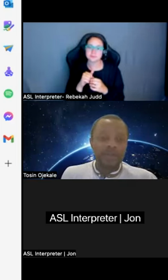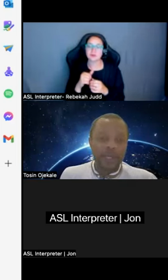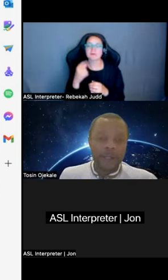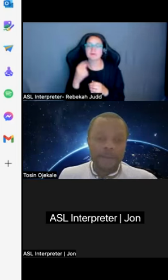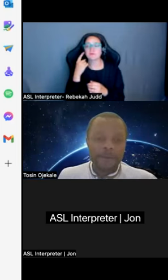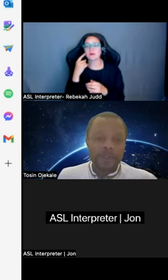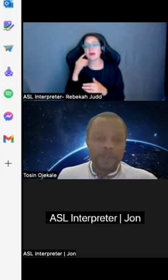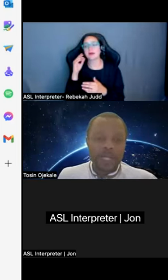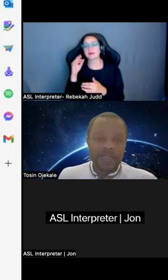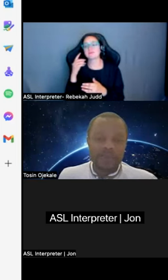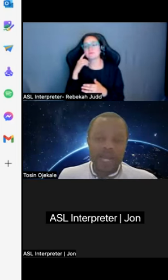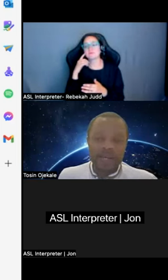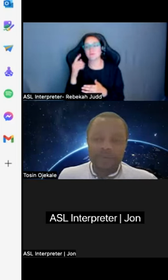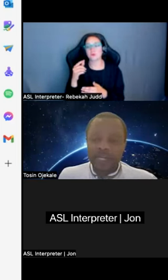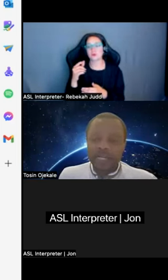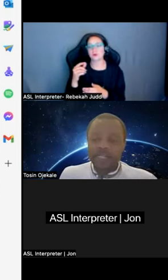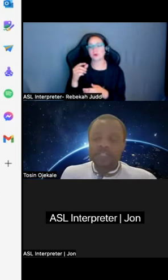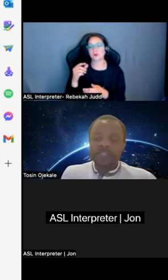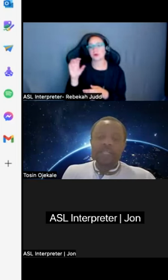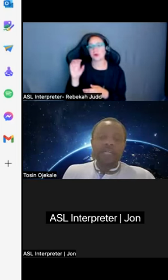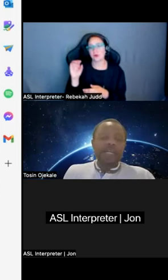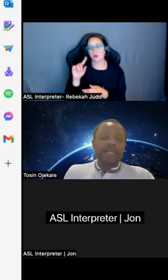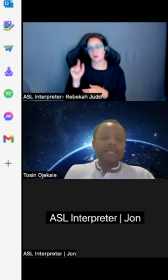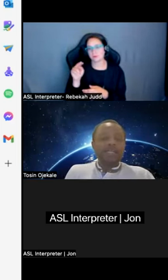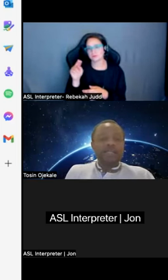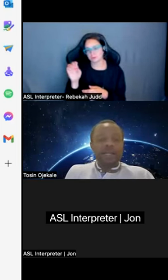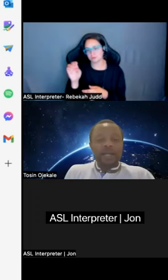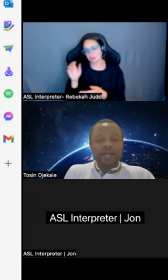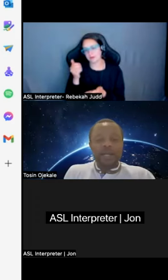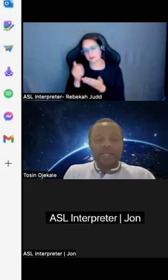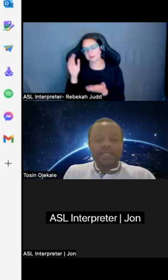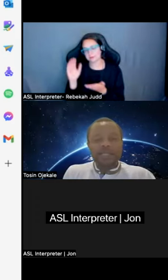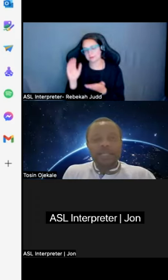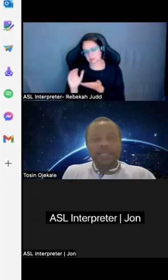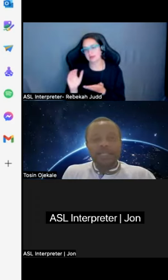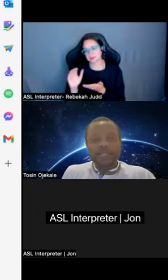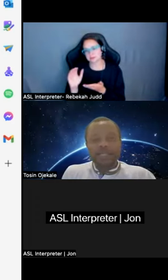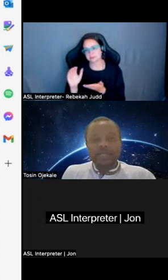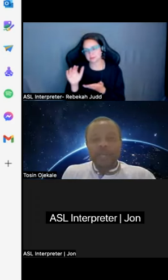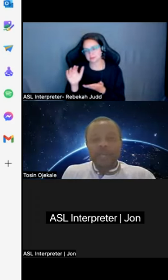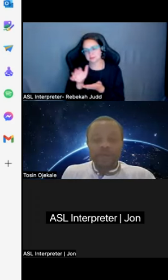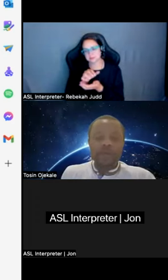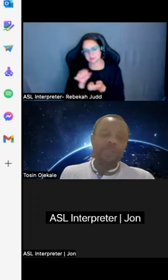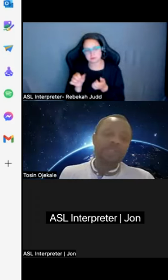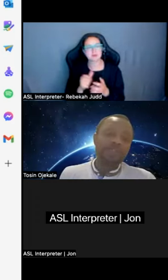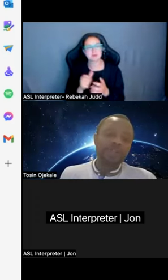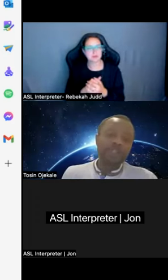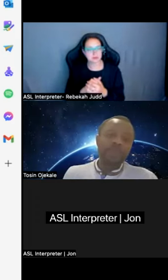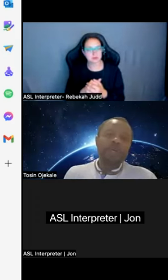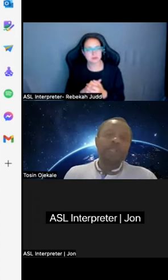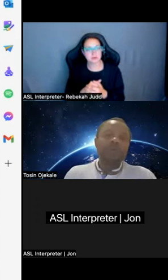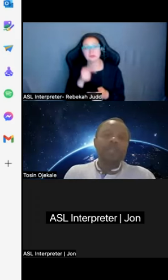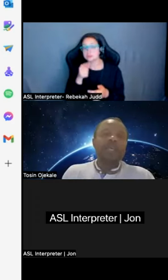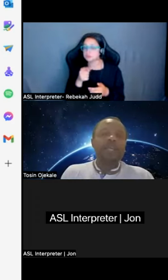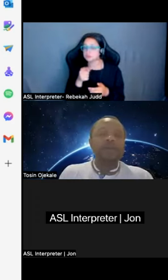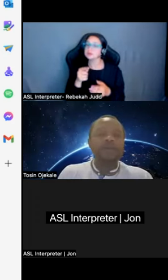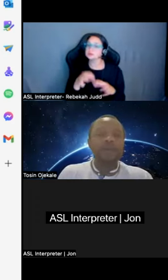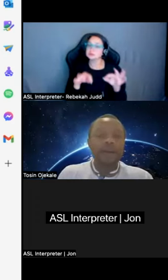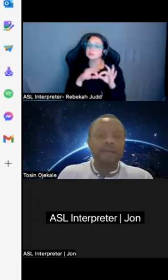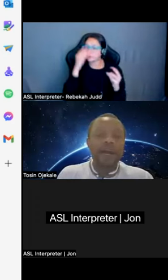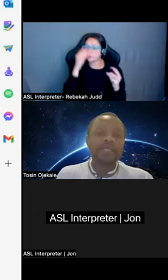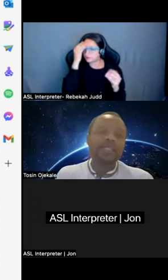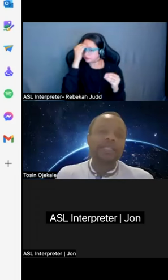one, okay? So that's why green energy is it's a major consideration when you are thinking